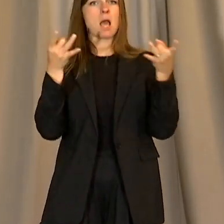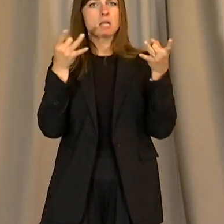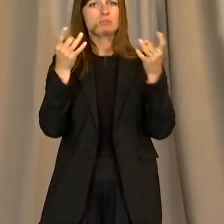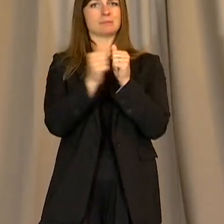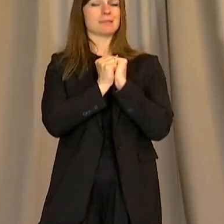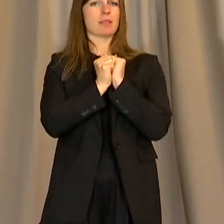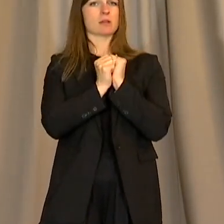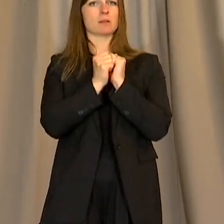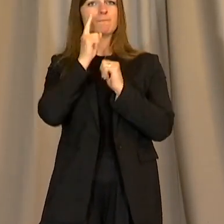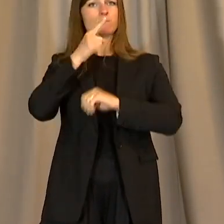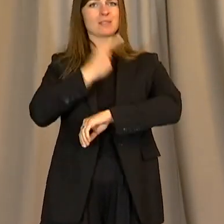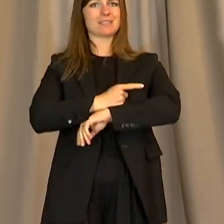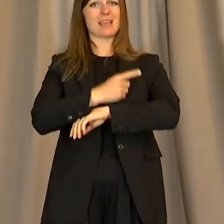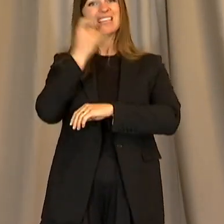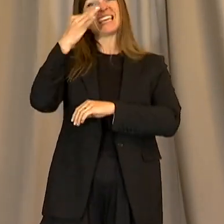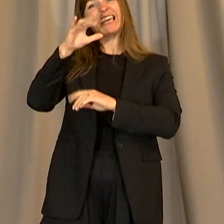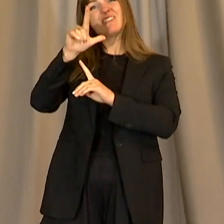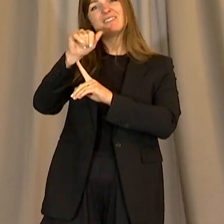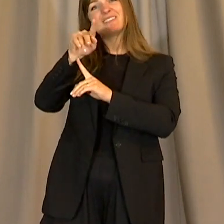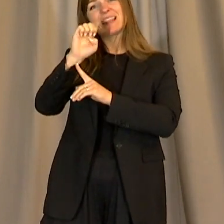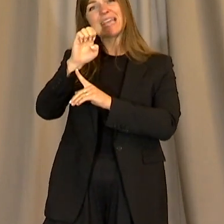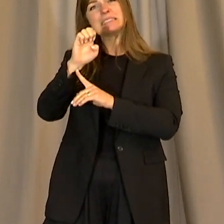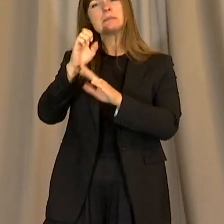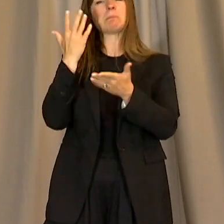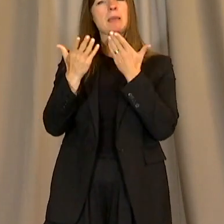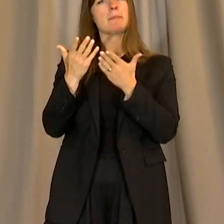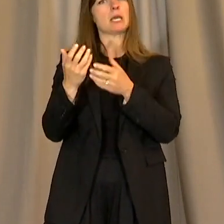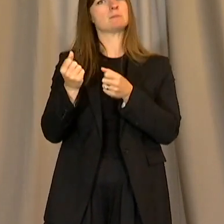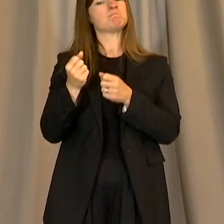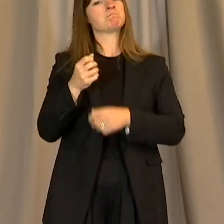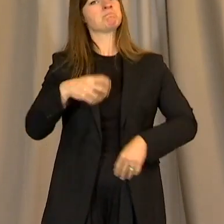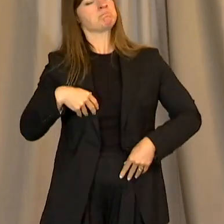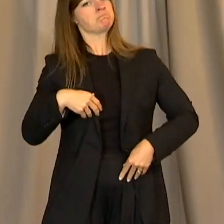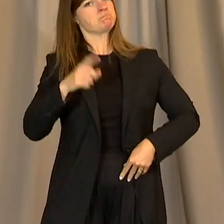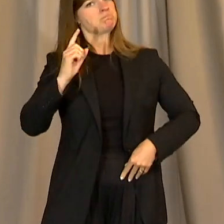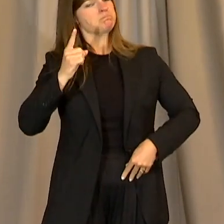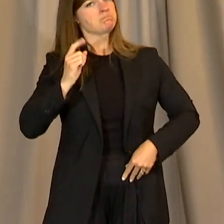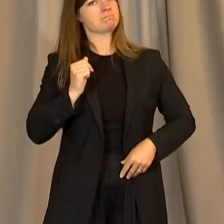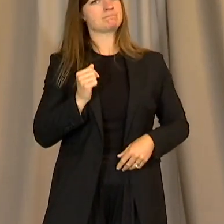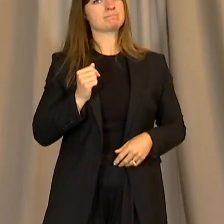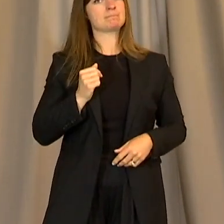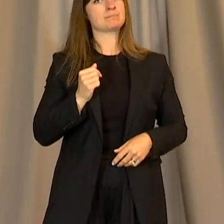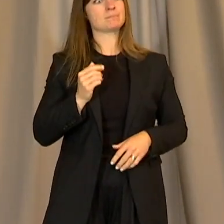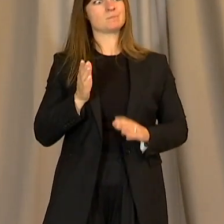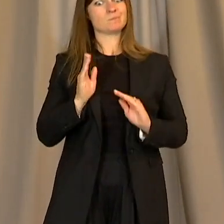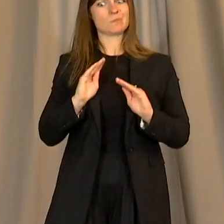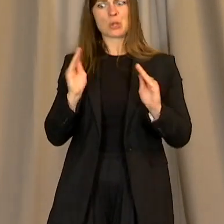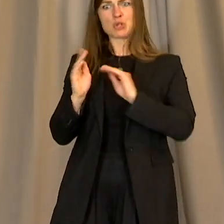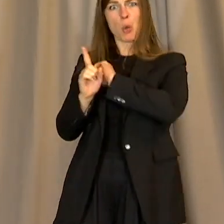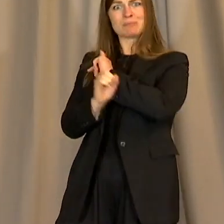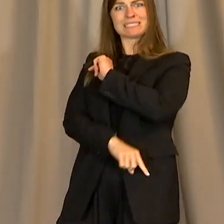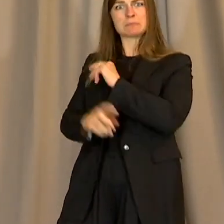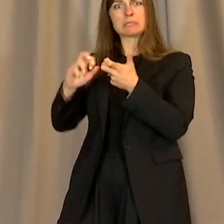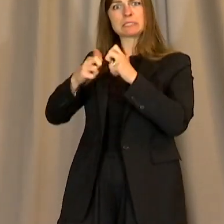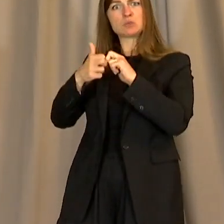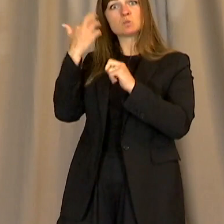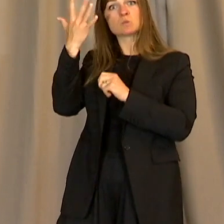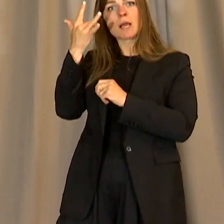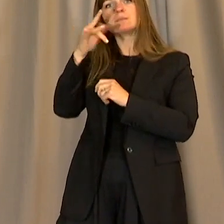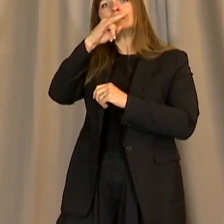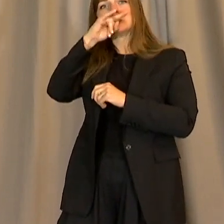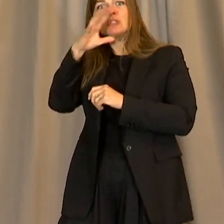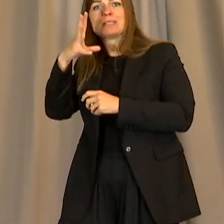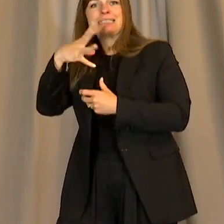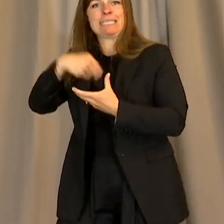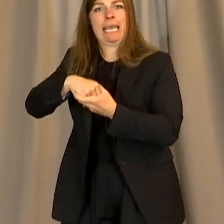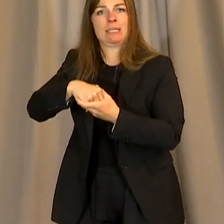day. If you're late for that, you might get a strong talking to. They didn't have any discipline issues because they were engaged.